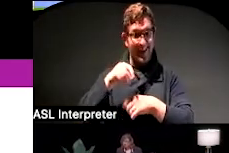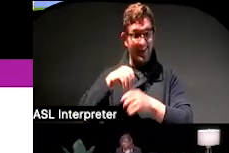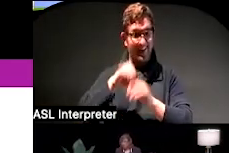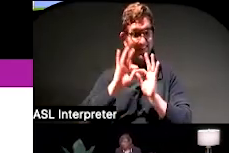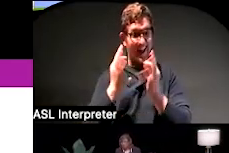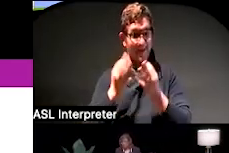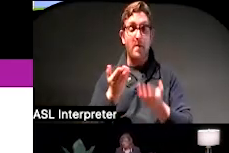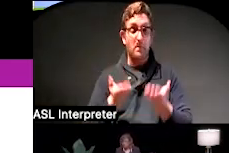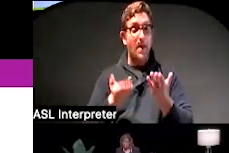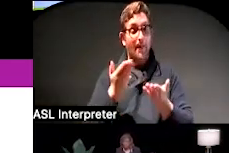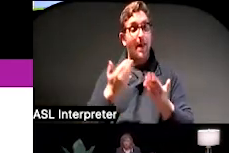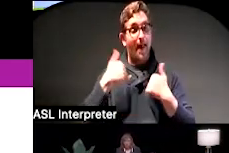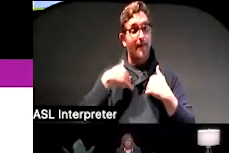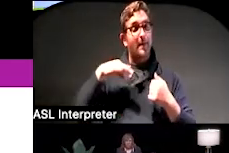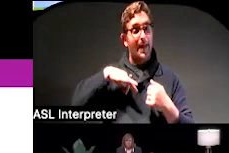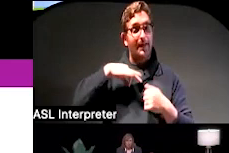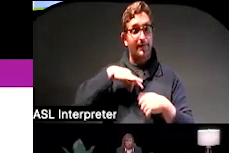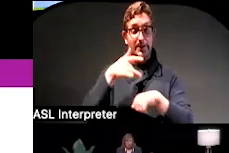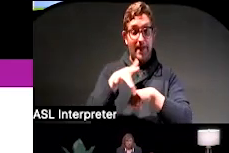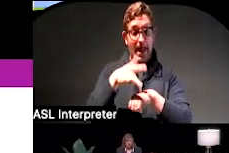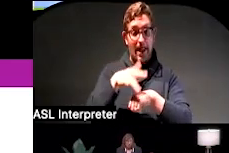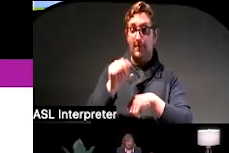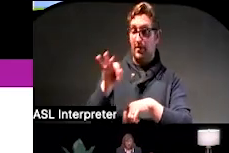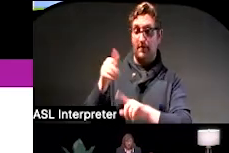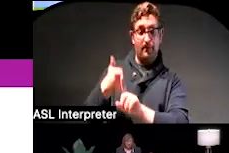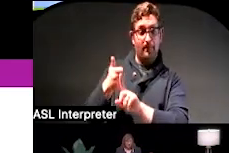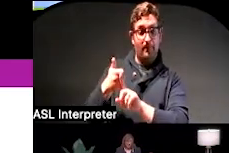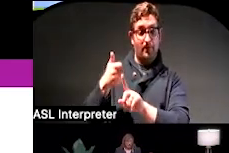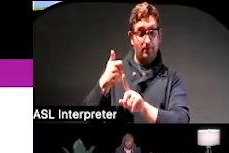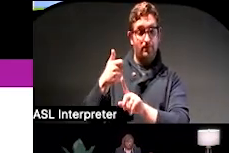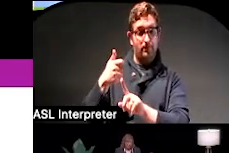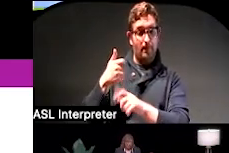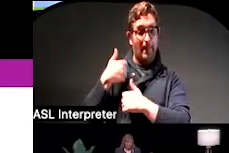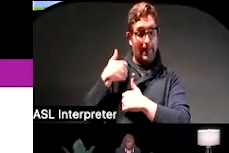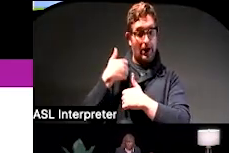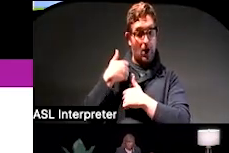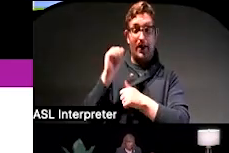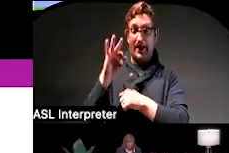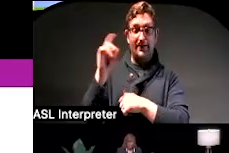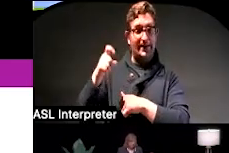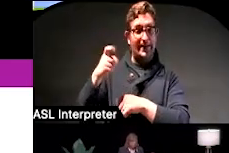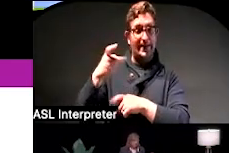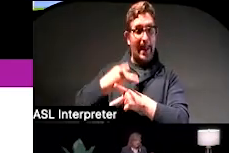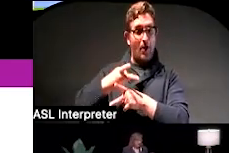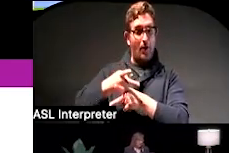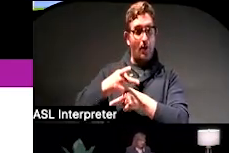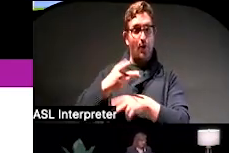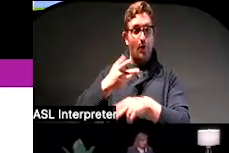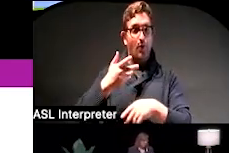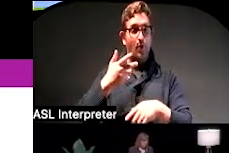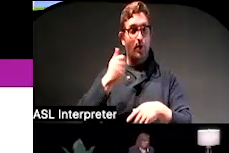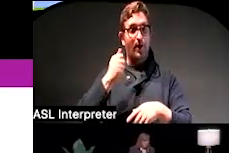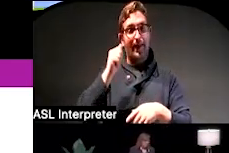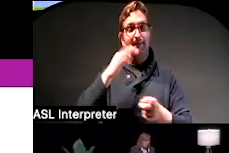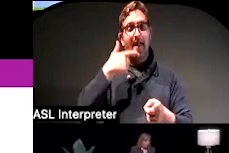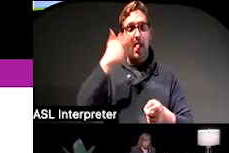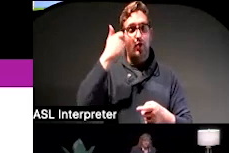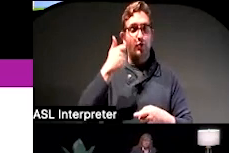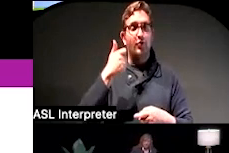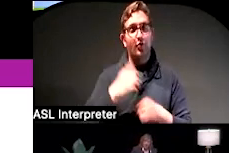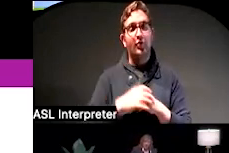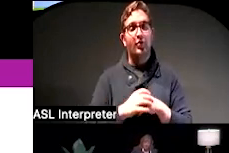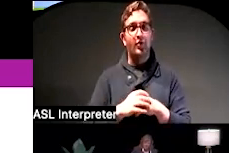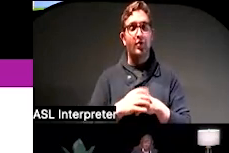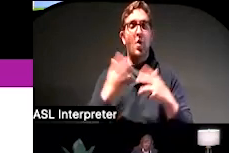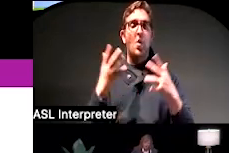benefits available for individuals if they need care, elders if they need care. What's